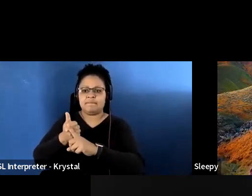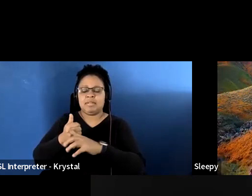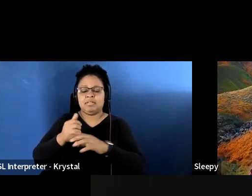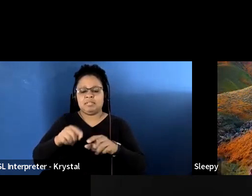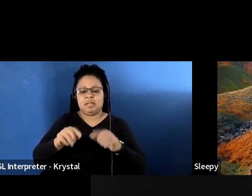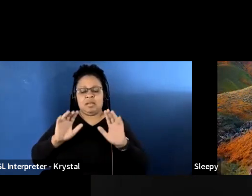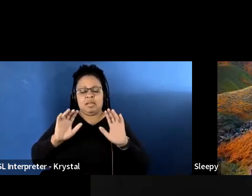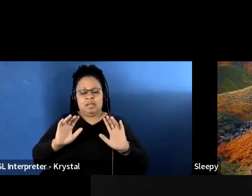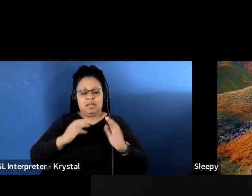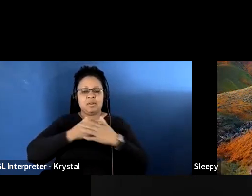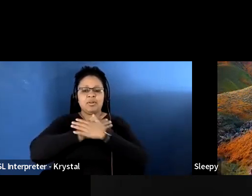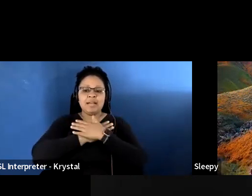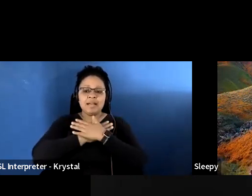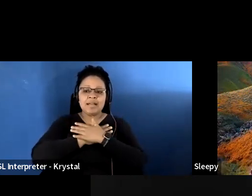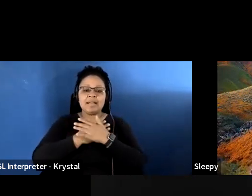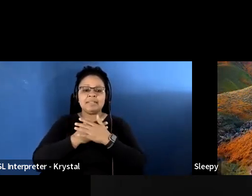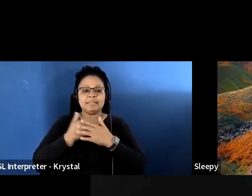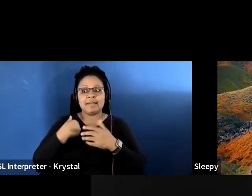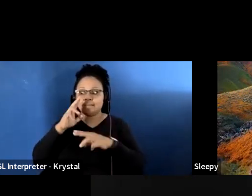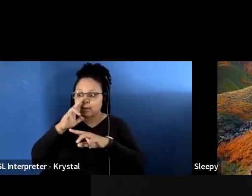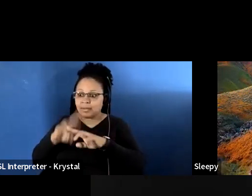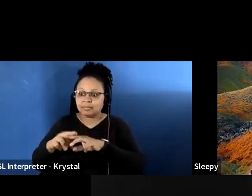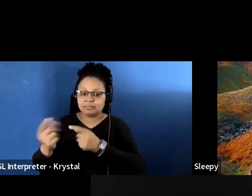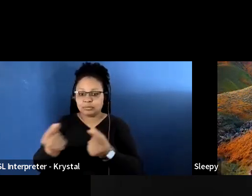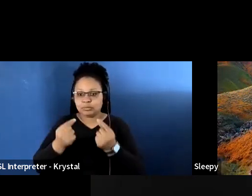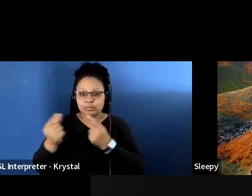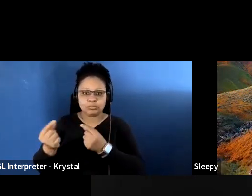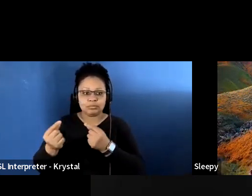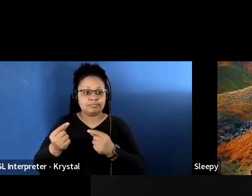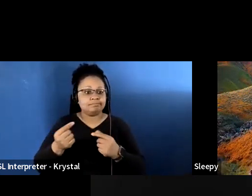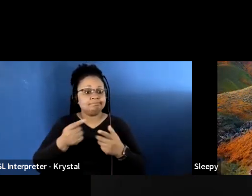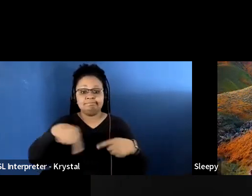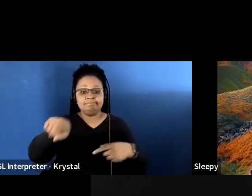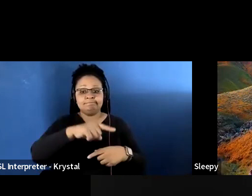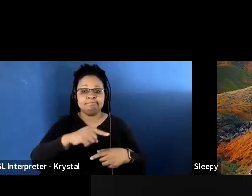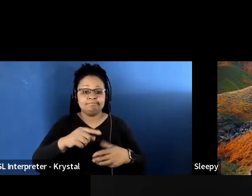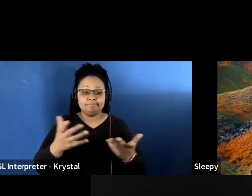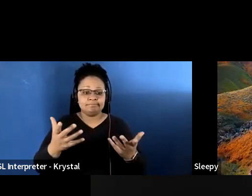and relax and do fun things. How about you guys?